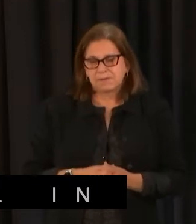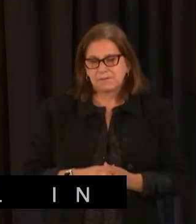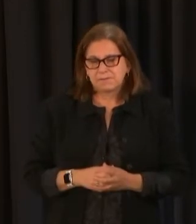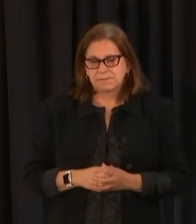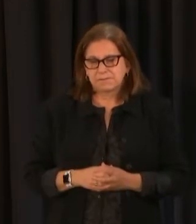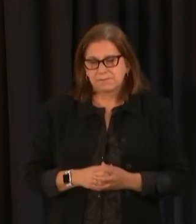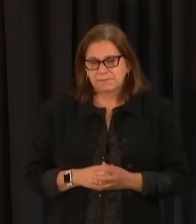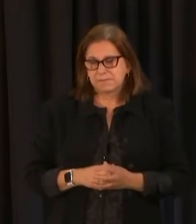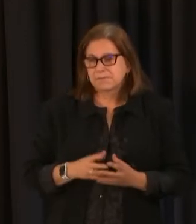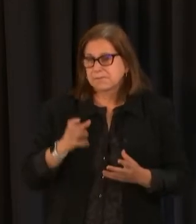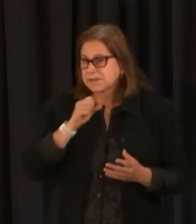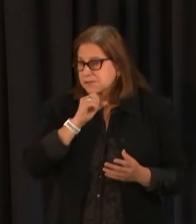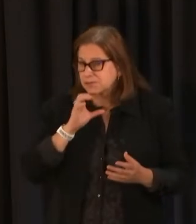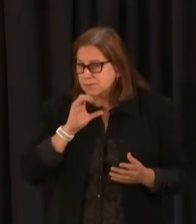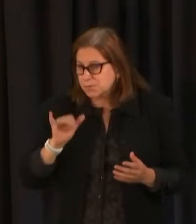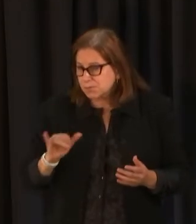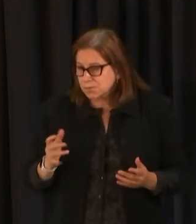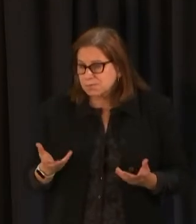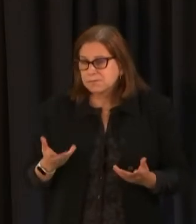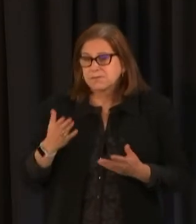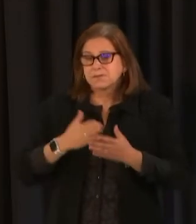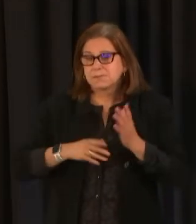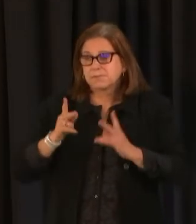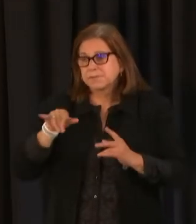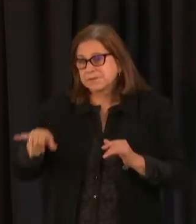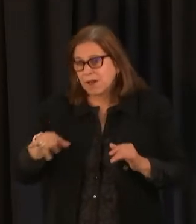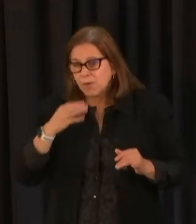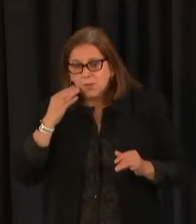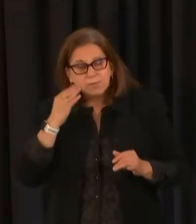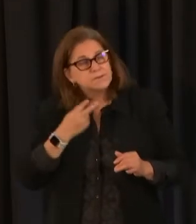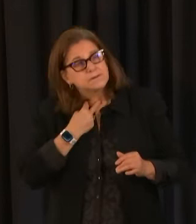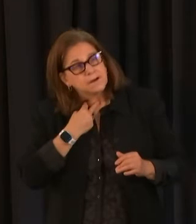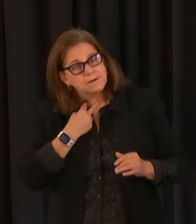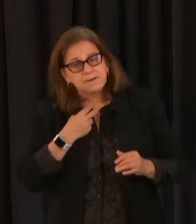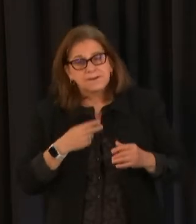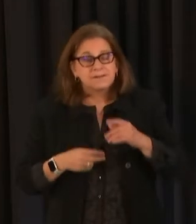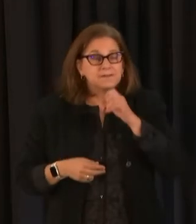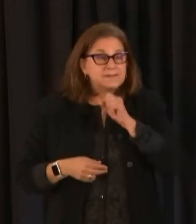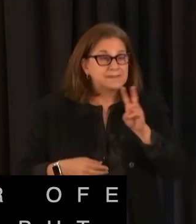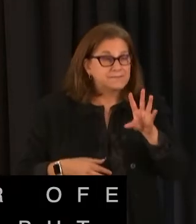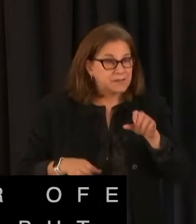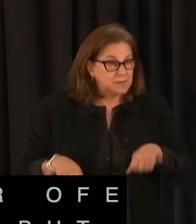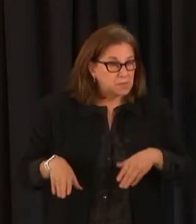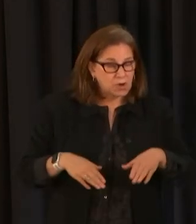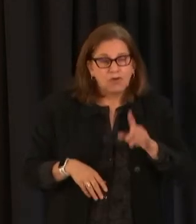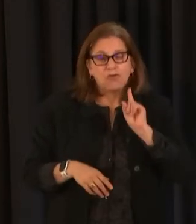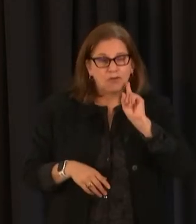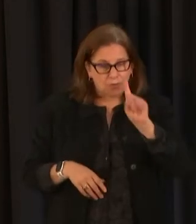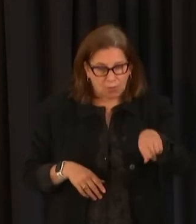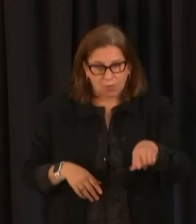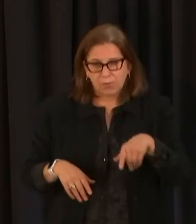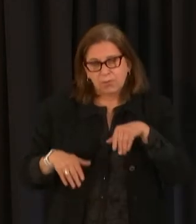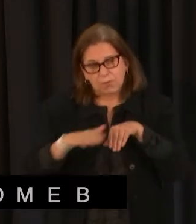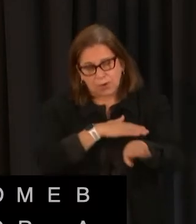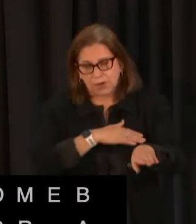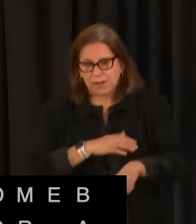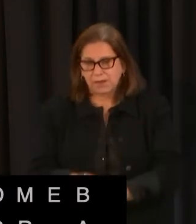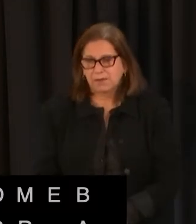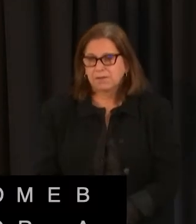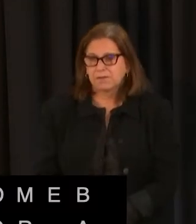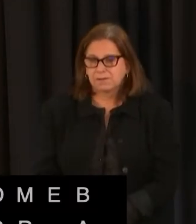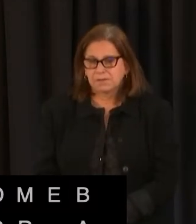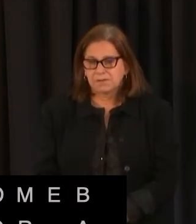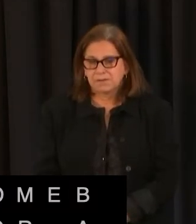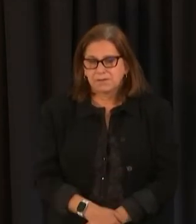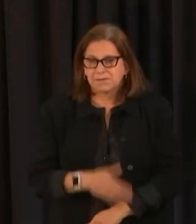seniors, but we know that people are homebound who are less than 65 for a host of reasons as well. Thank you. Thank you.